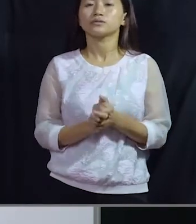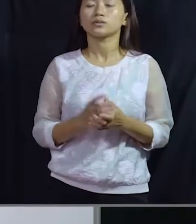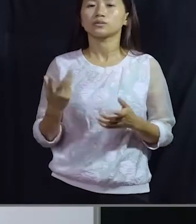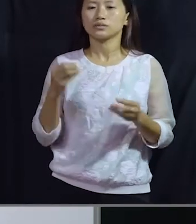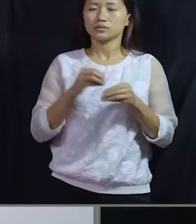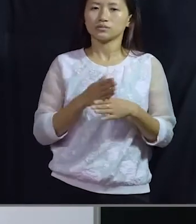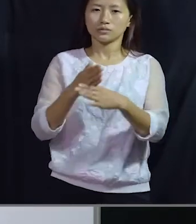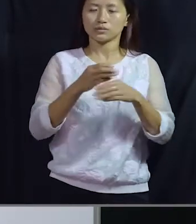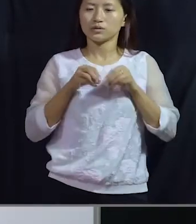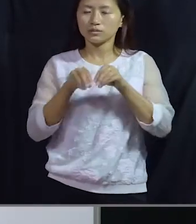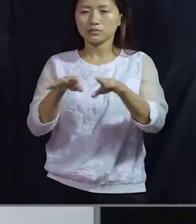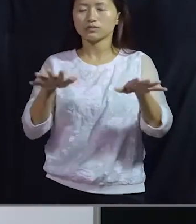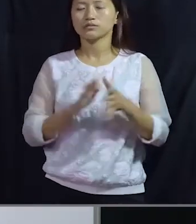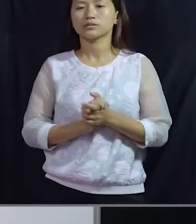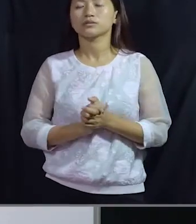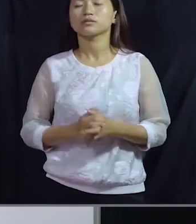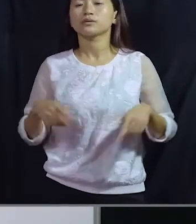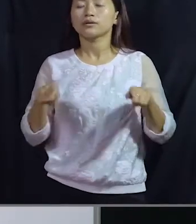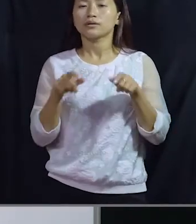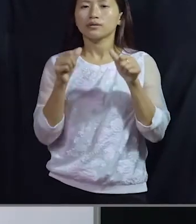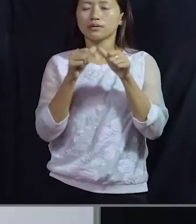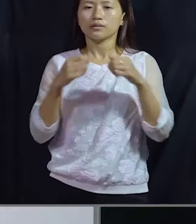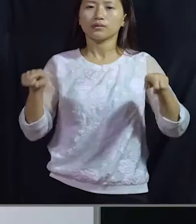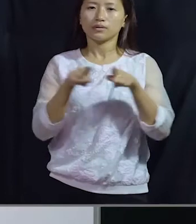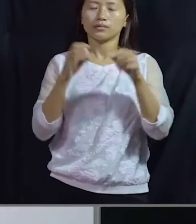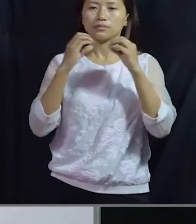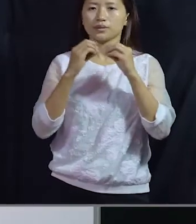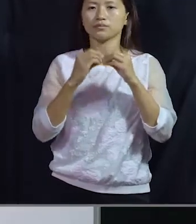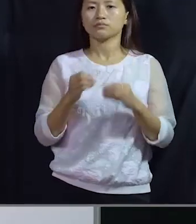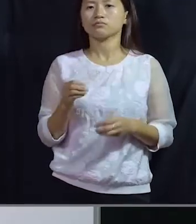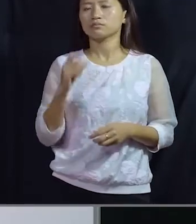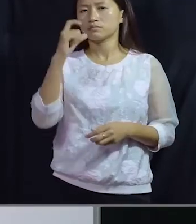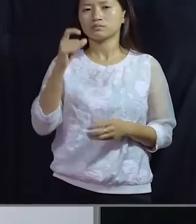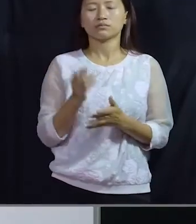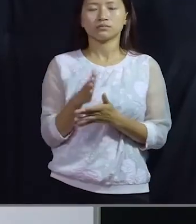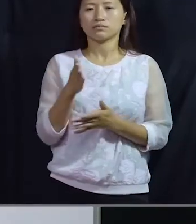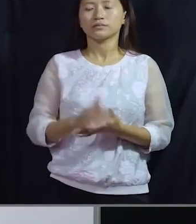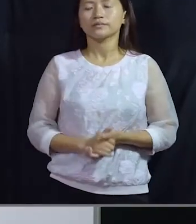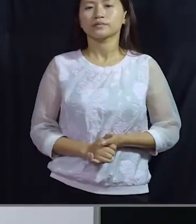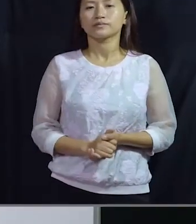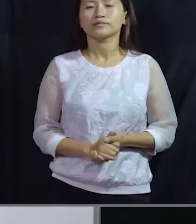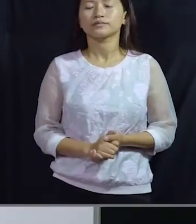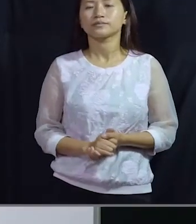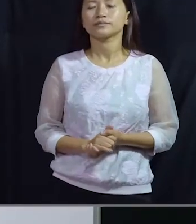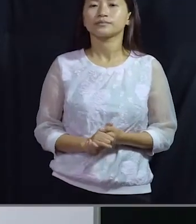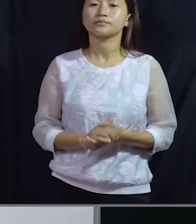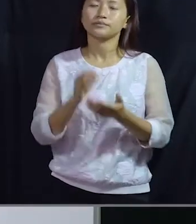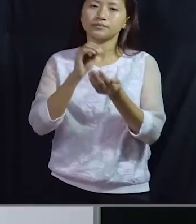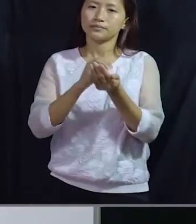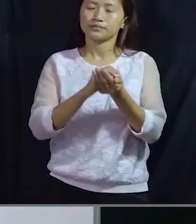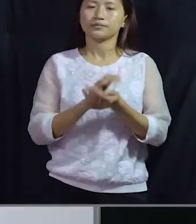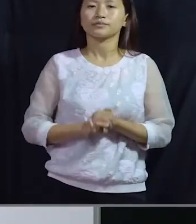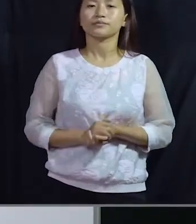to be distributed between A and B and not C. So this is a reserve that is being kept by